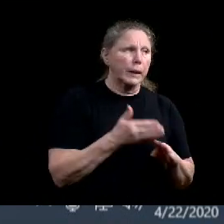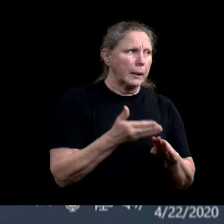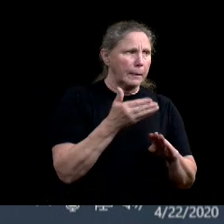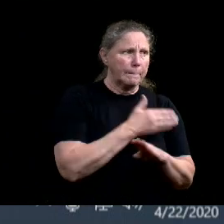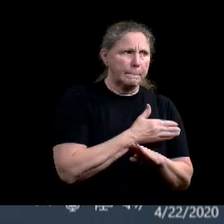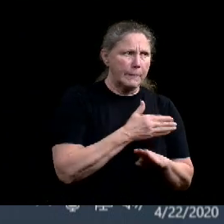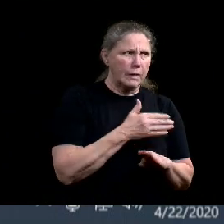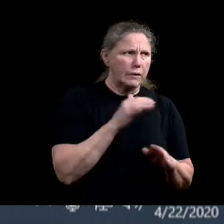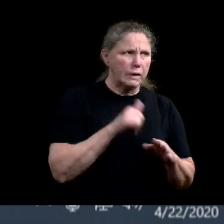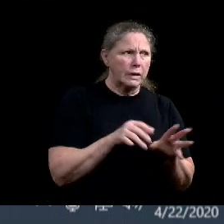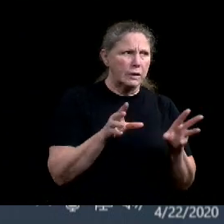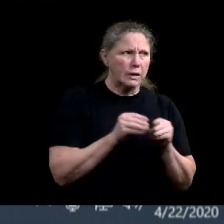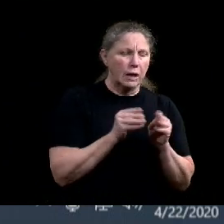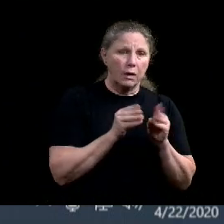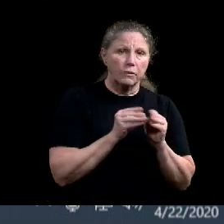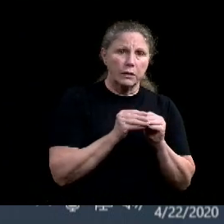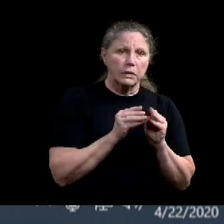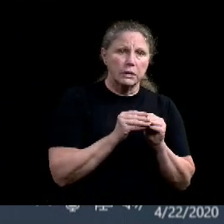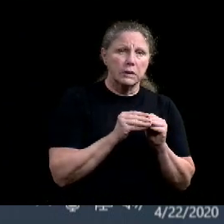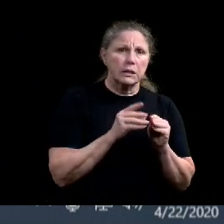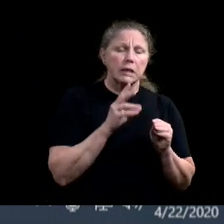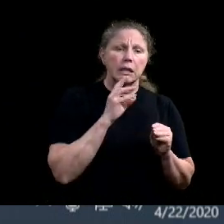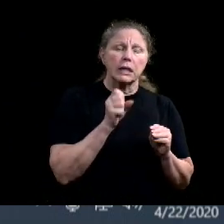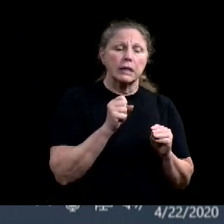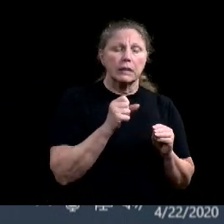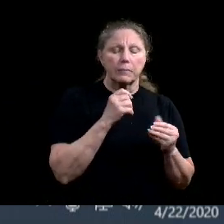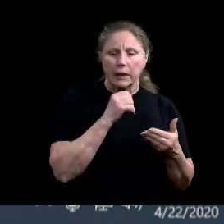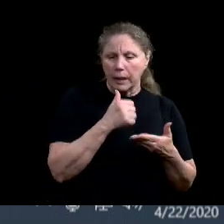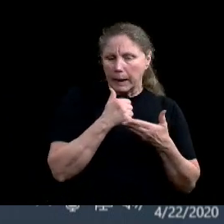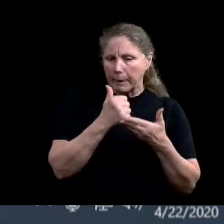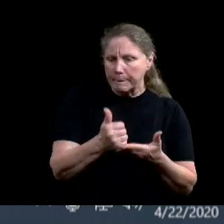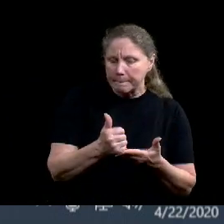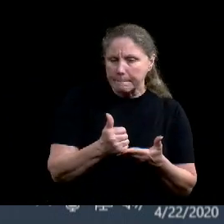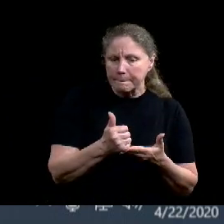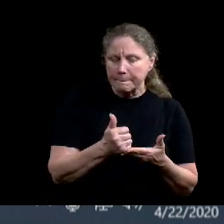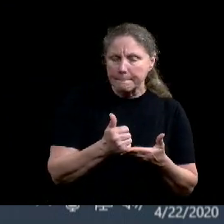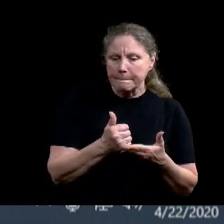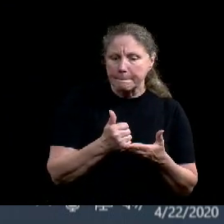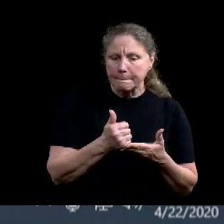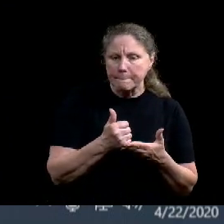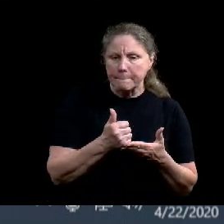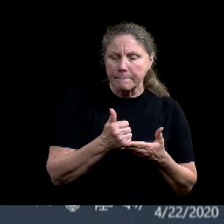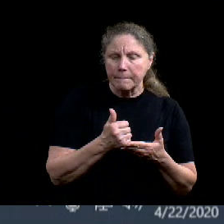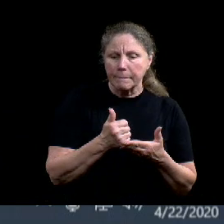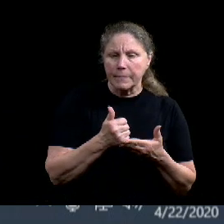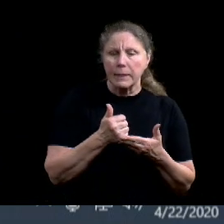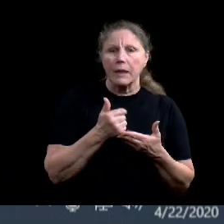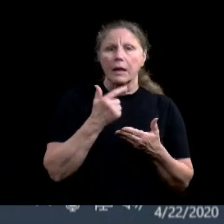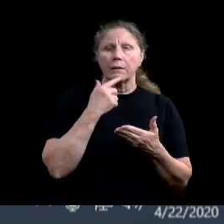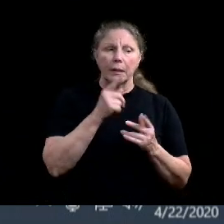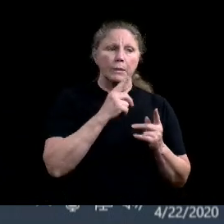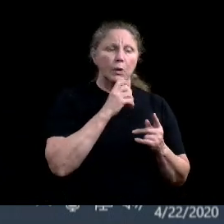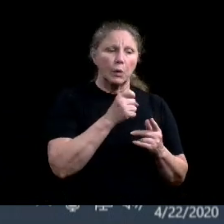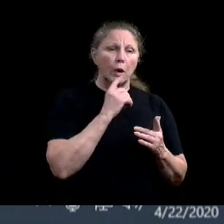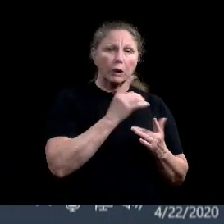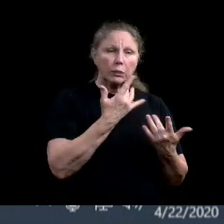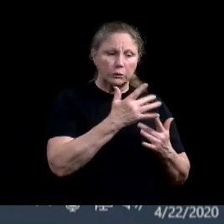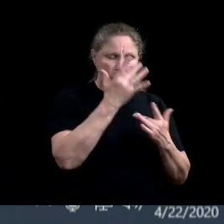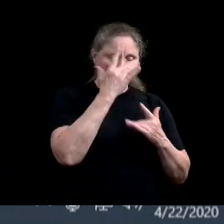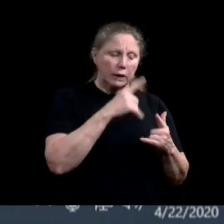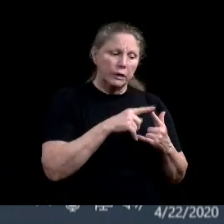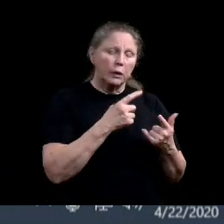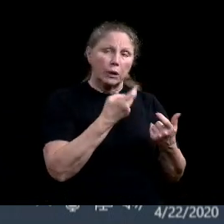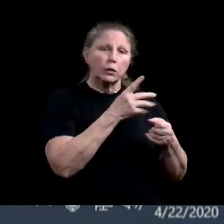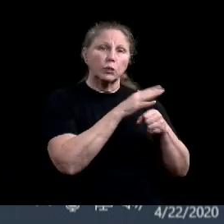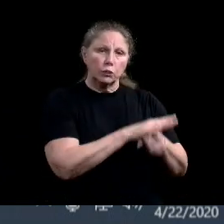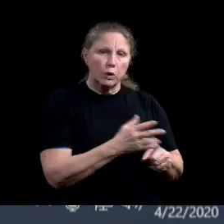health illnesses and that are in distress. This brings out and magnifies those